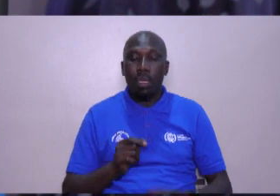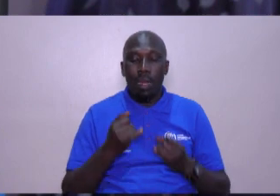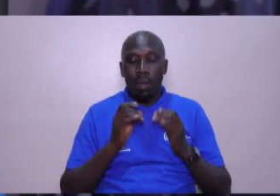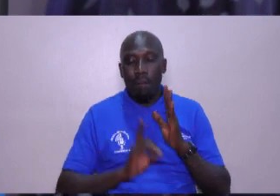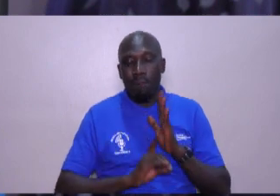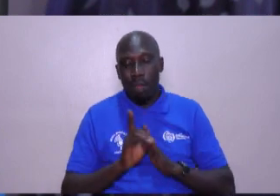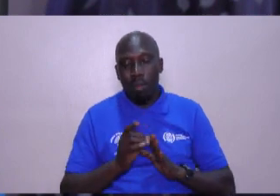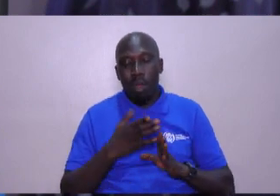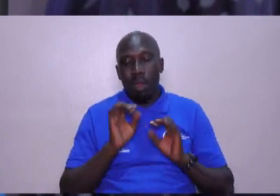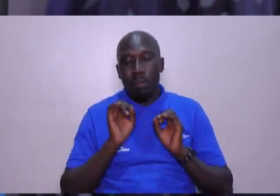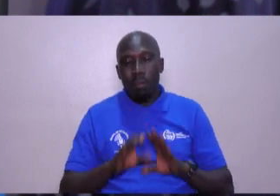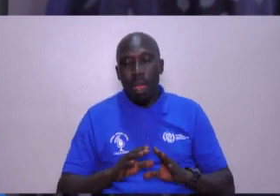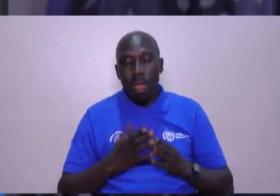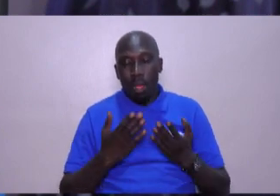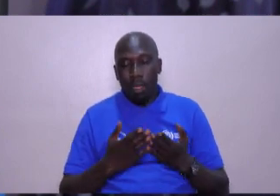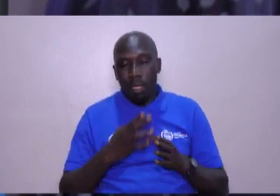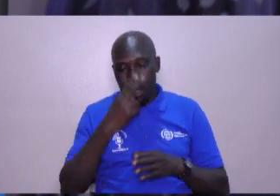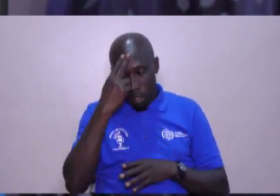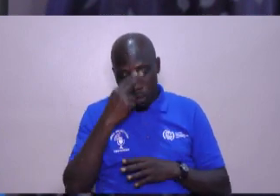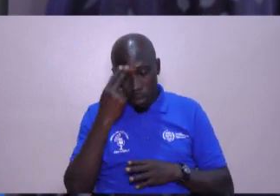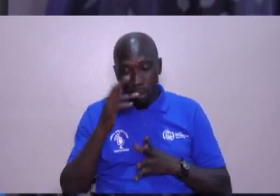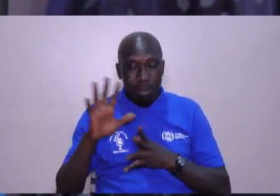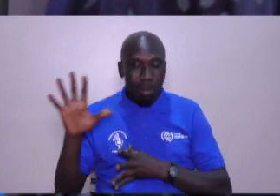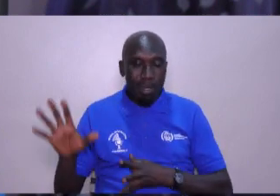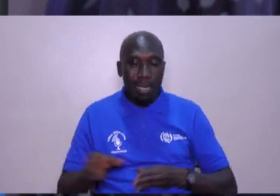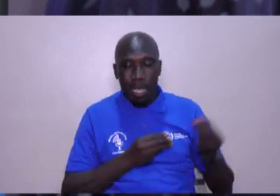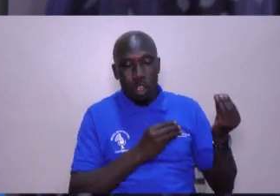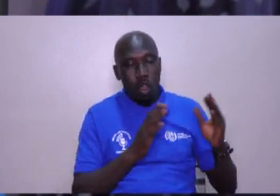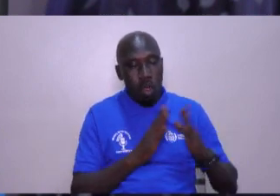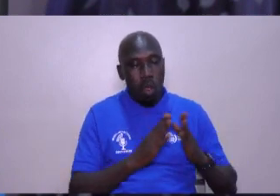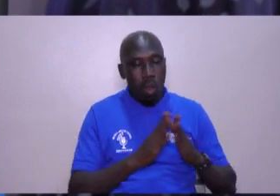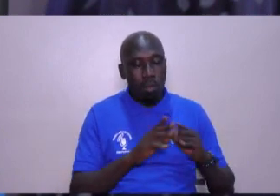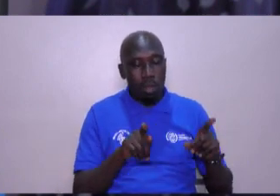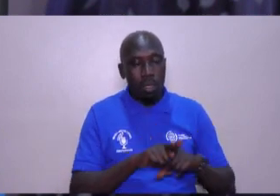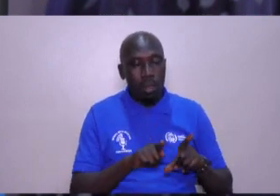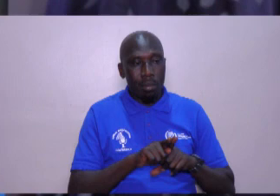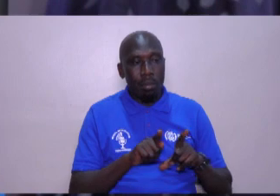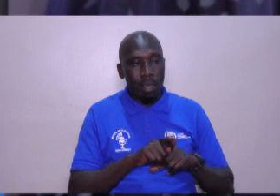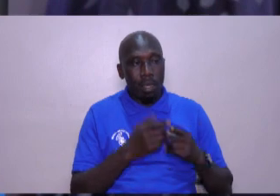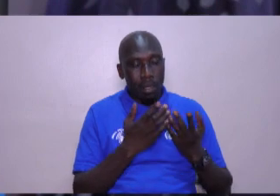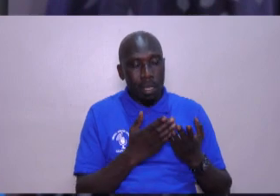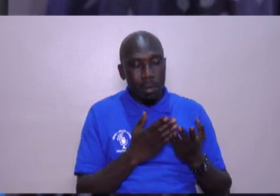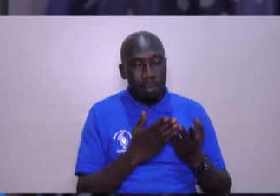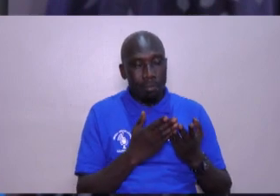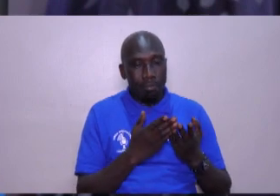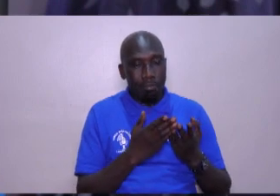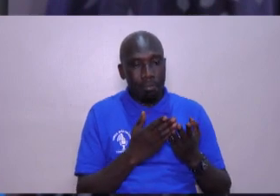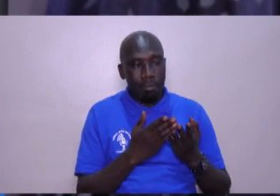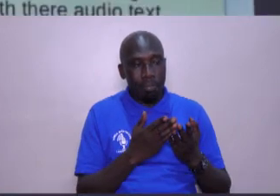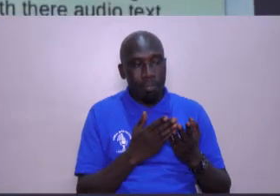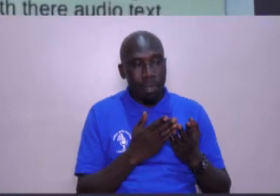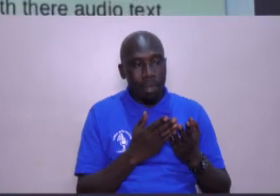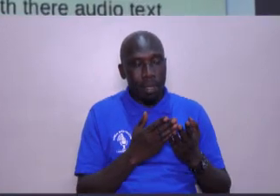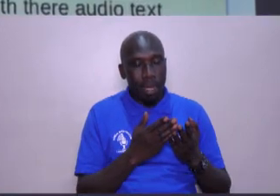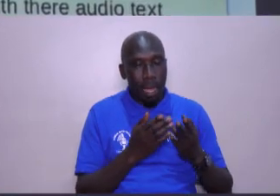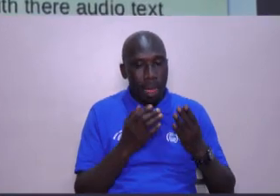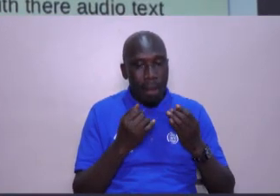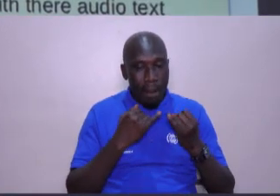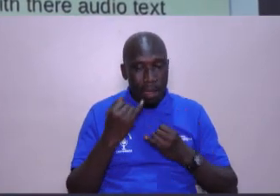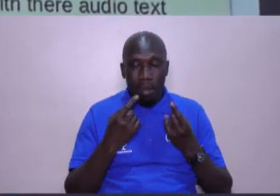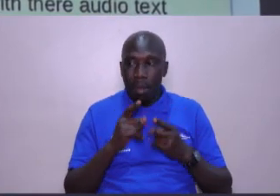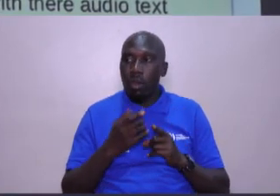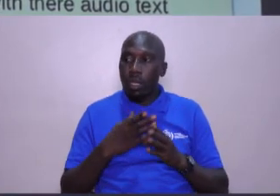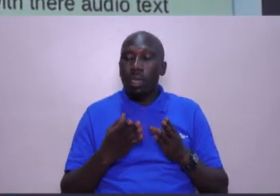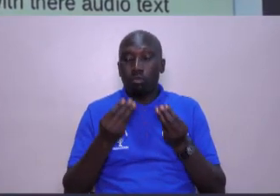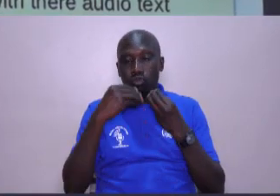take home the animation, but I want them to take home the definition of education principles.